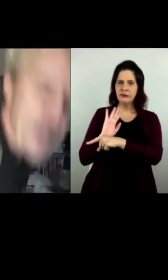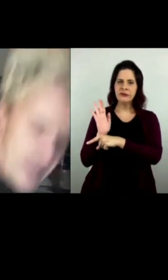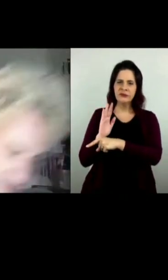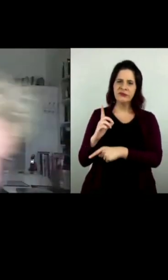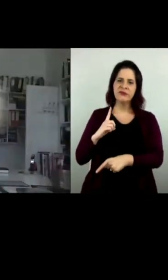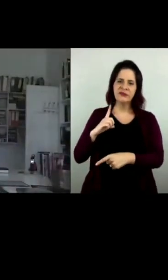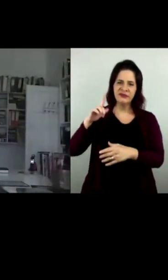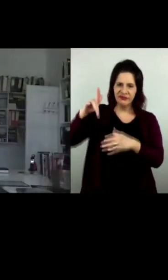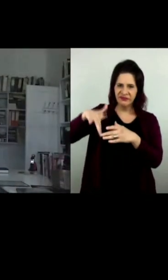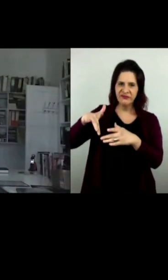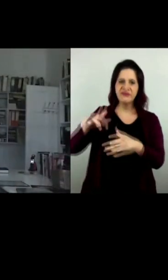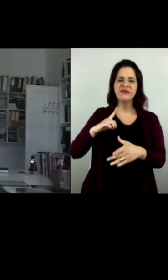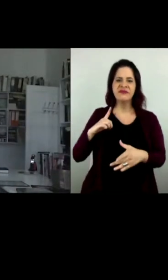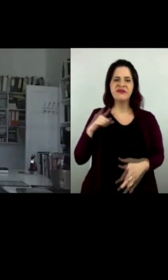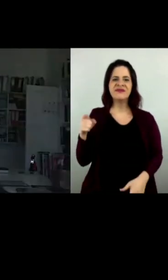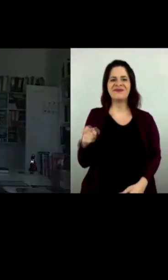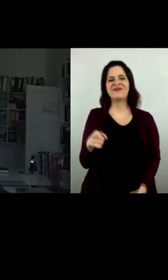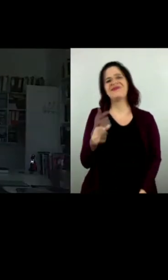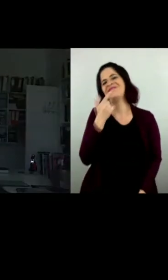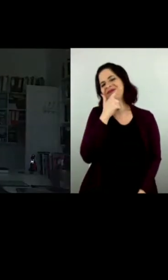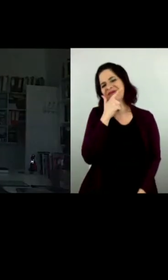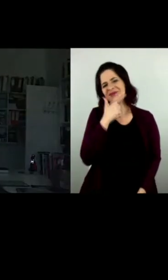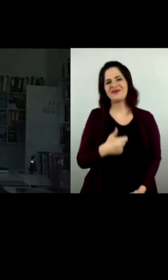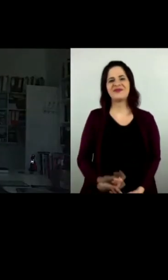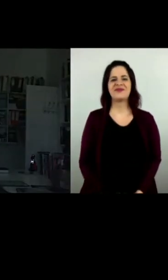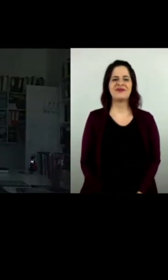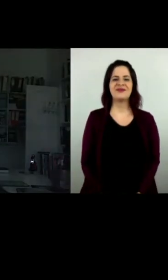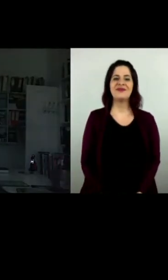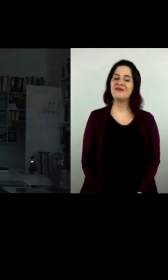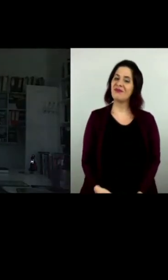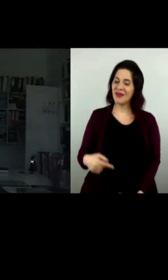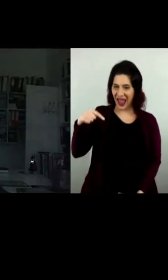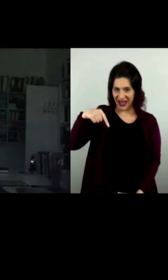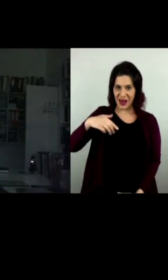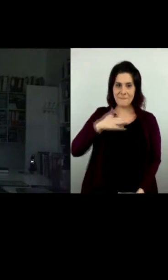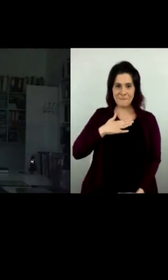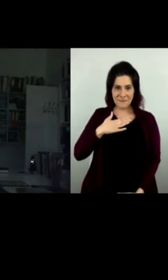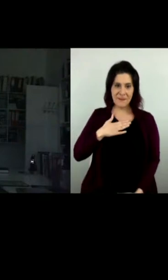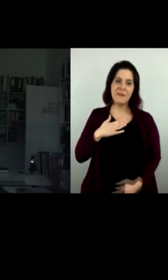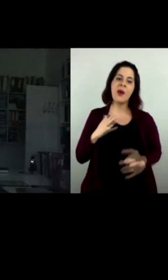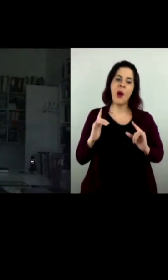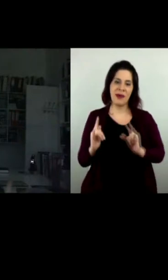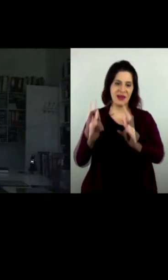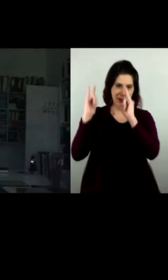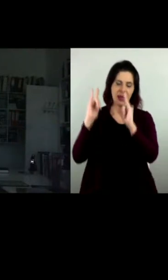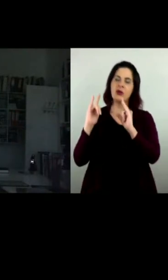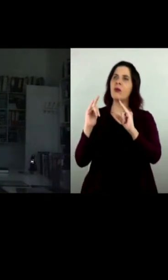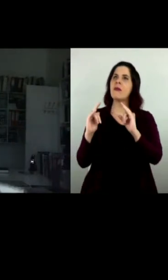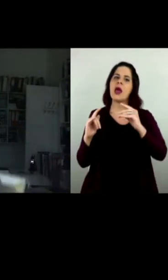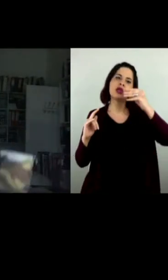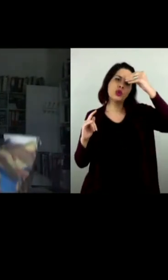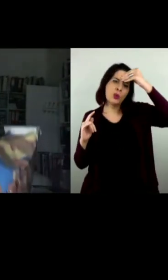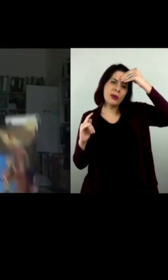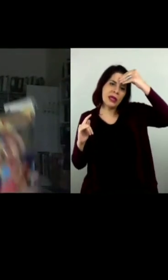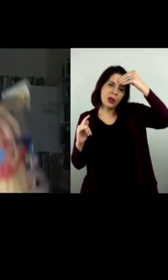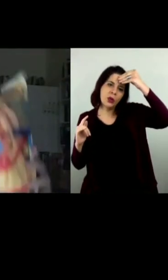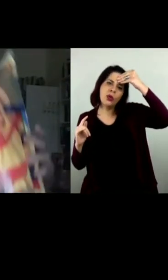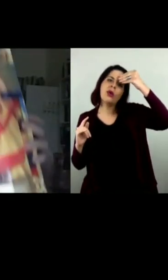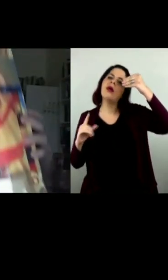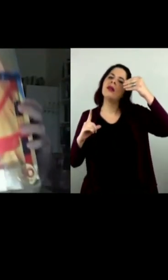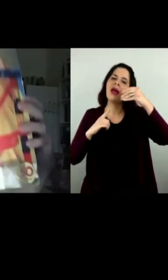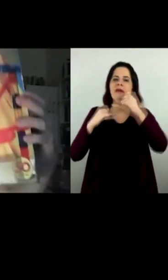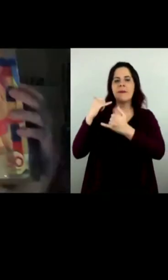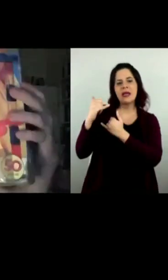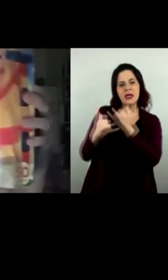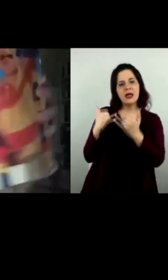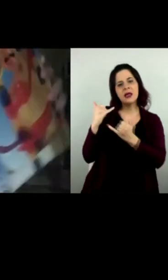So here in my apartment, my niece and nephew were playing one morning with